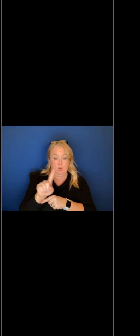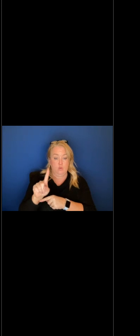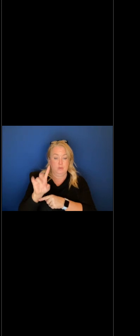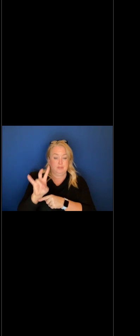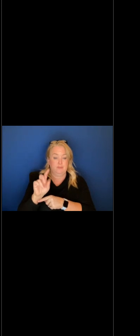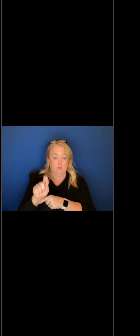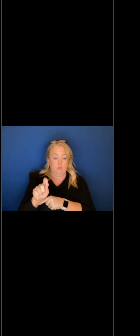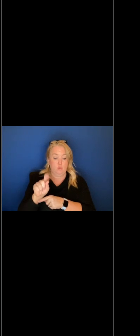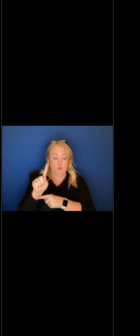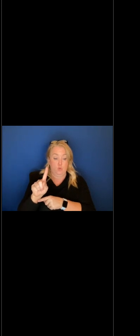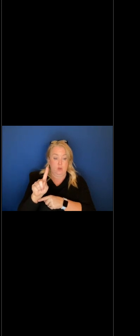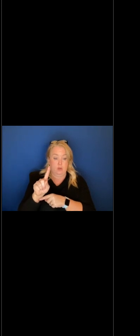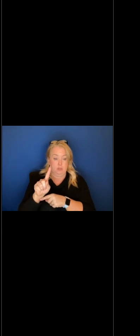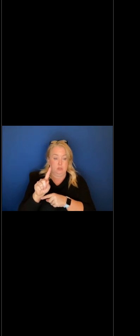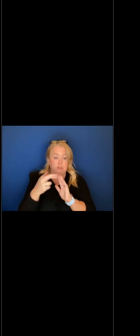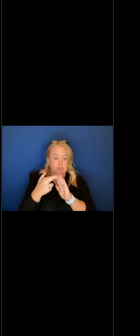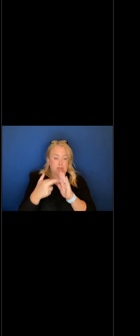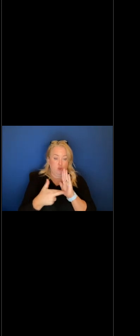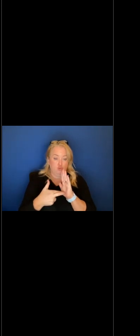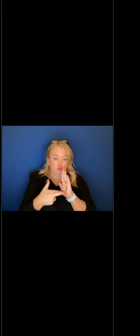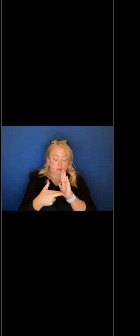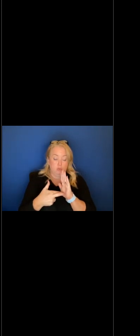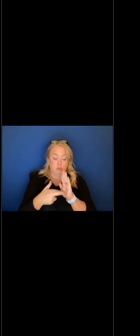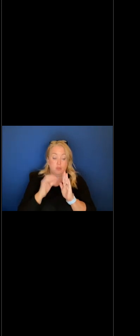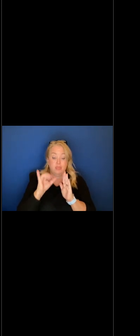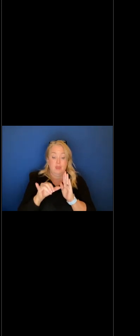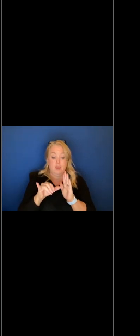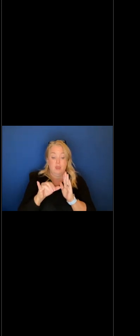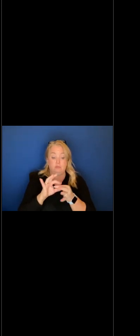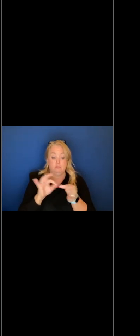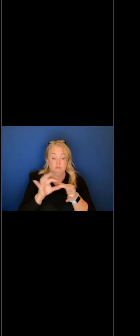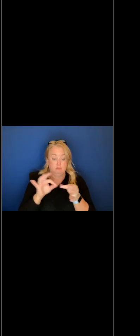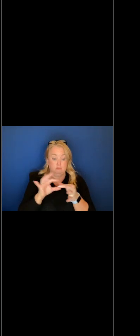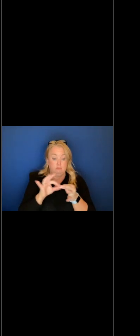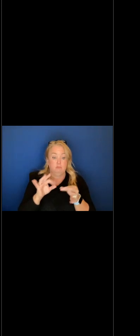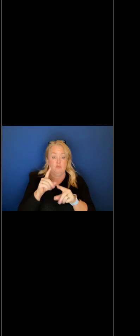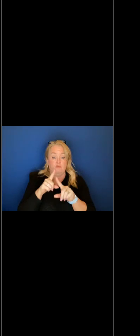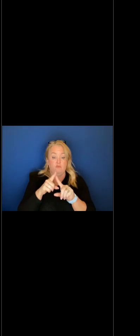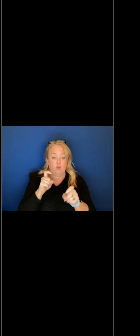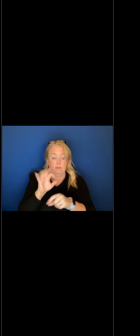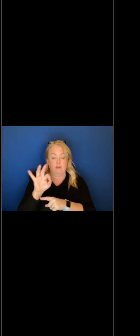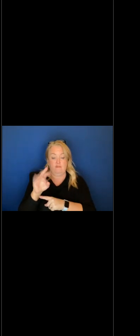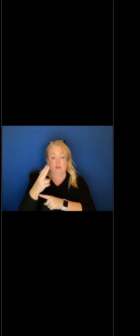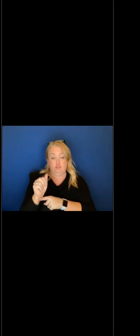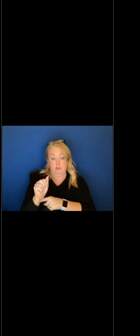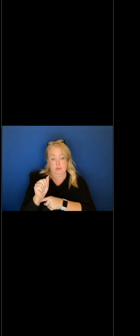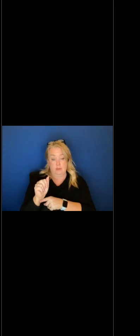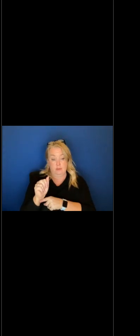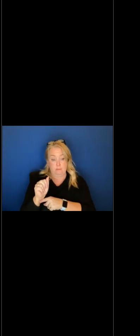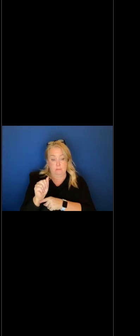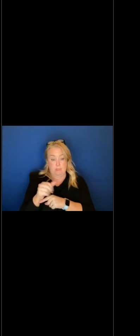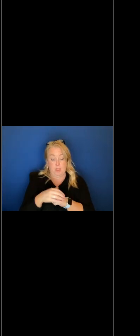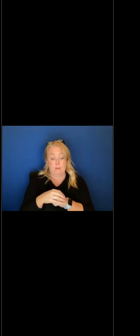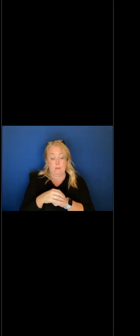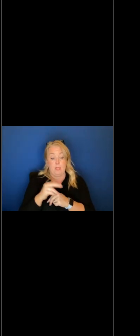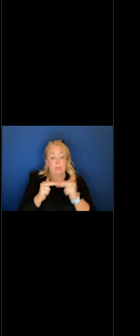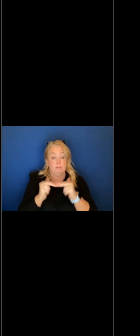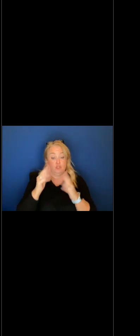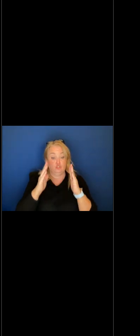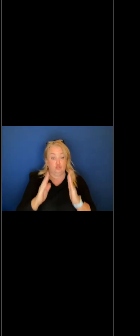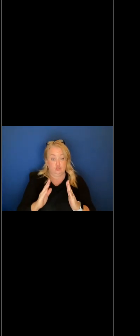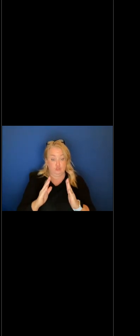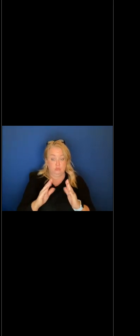A117.1 standard, the standard cited by the Fair Housing Act. Builders